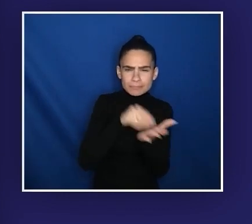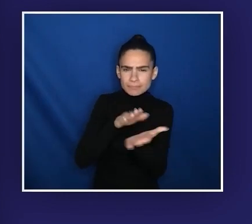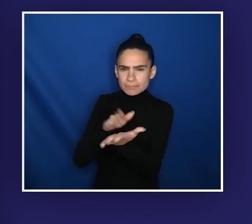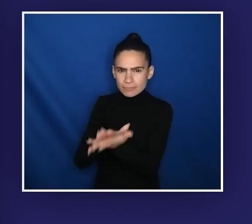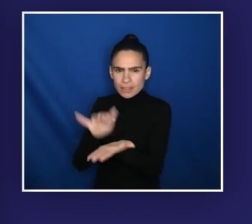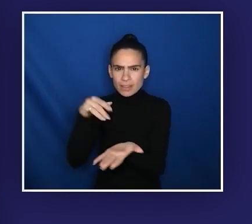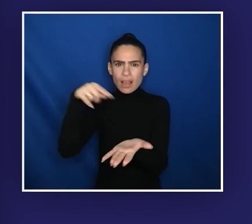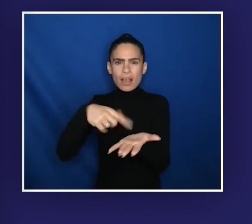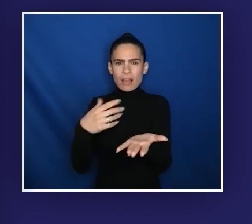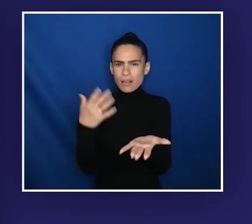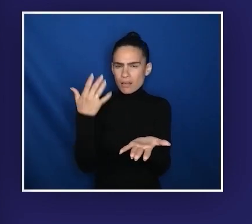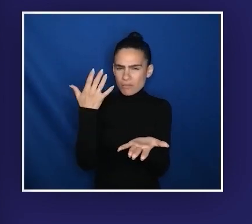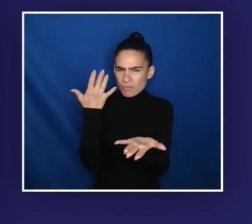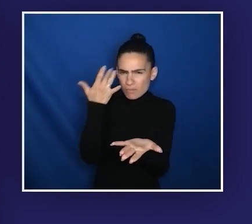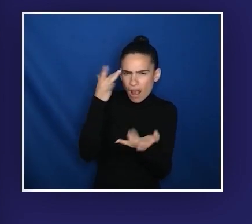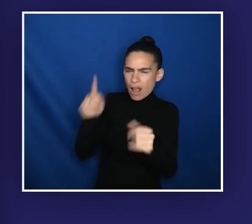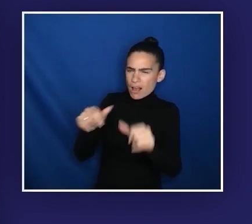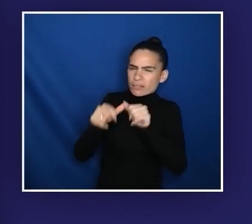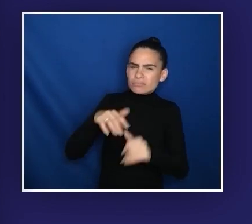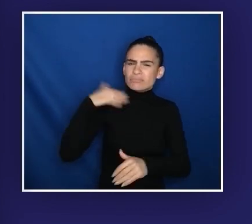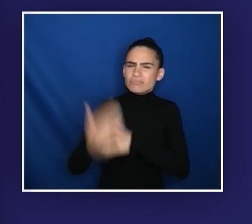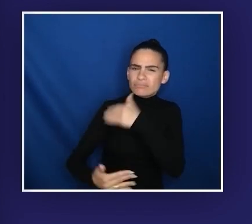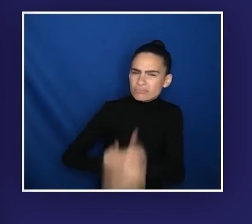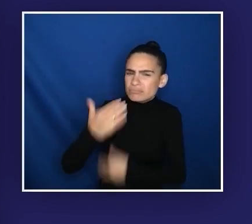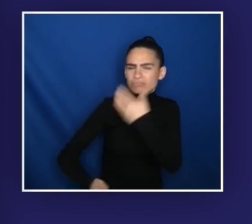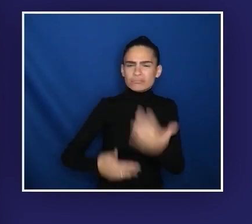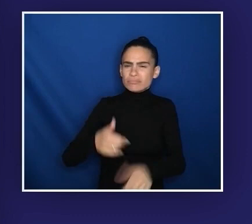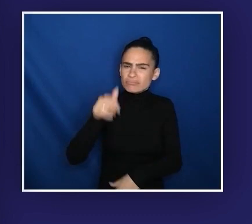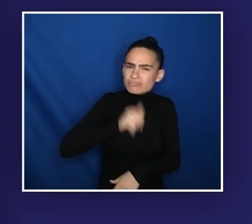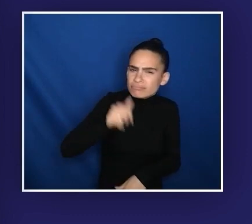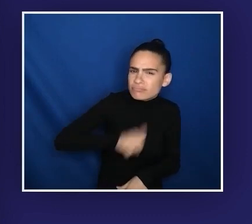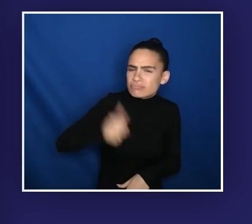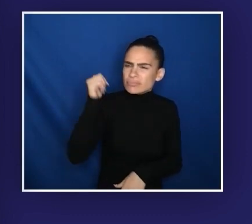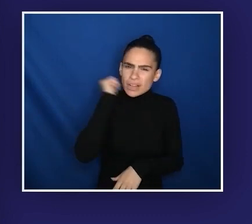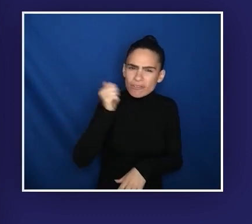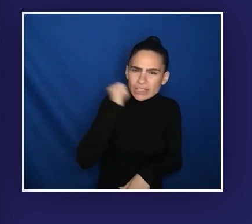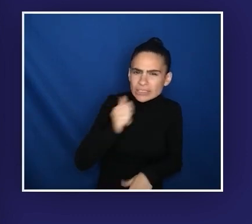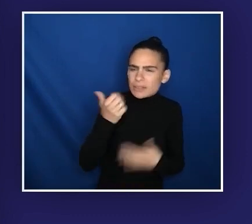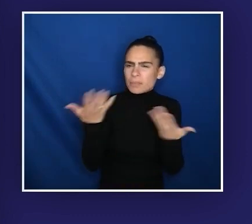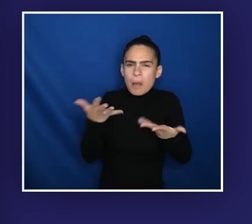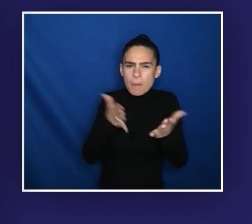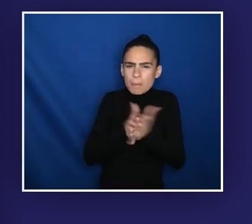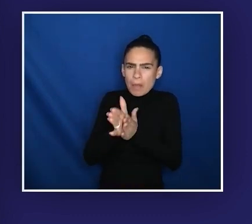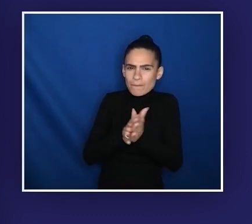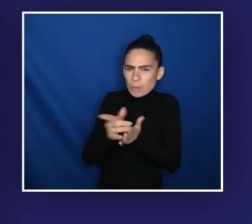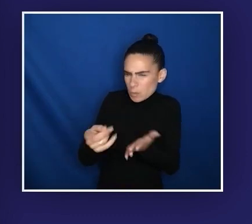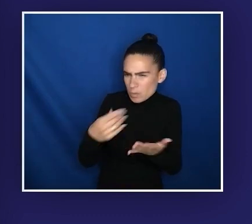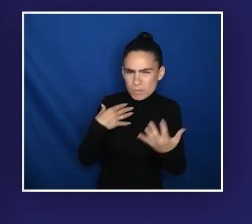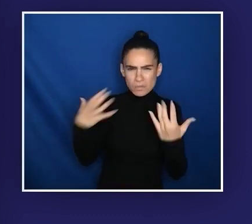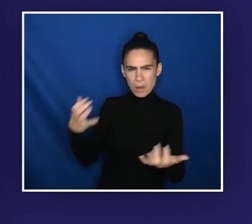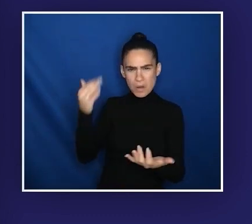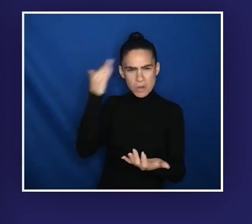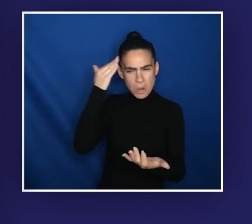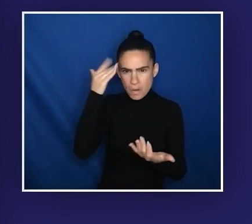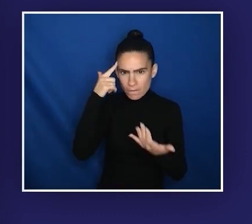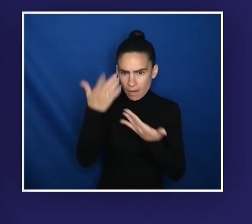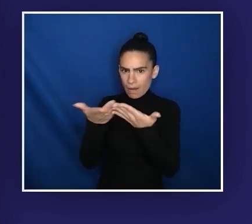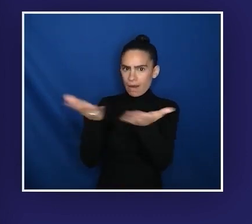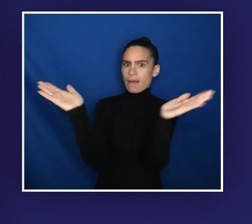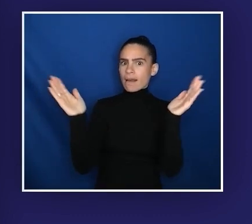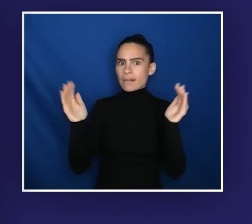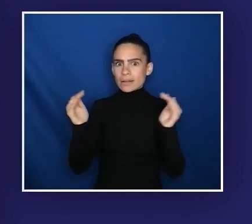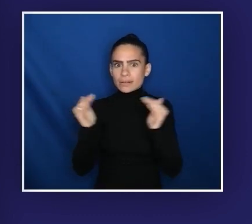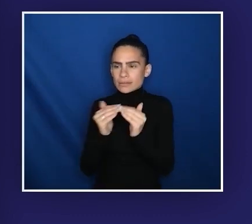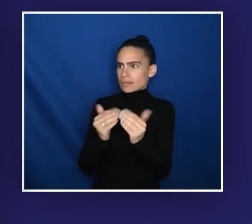veteran telling their story. Why do you continue to push forward, left over, right? What's motivating you? We want to know at the Battle Buddy